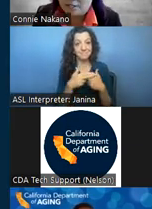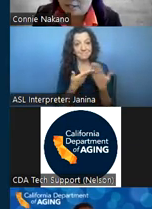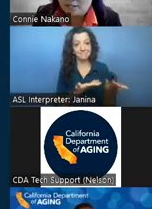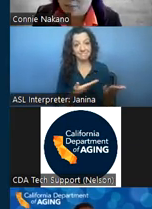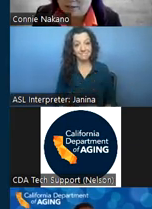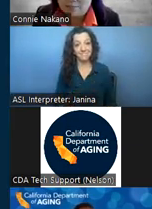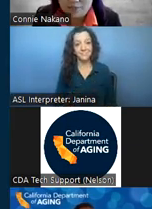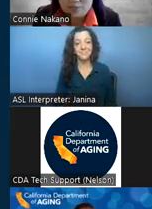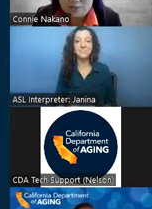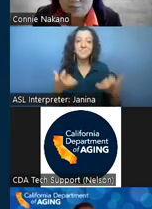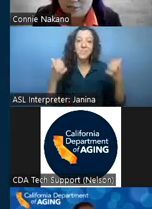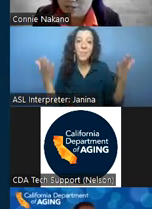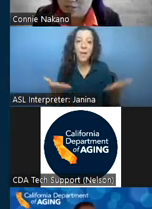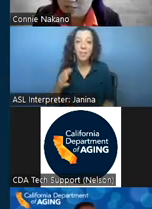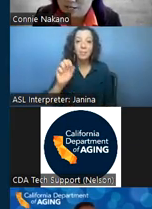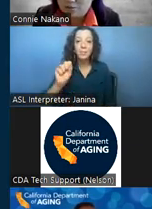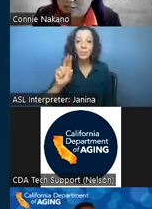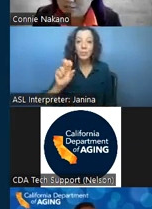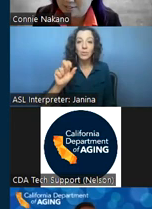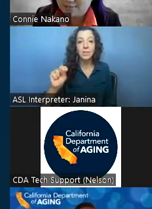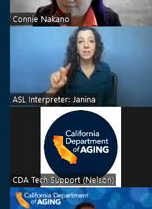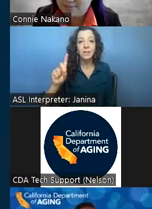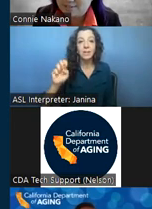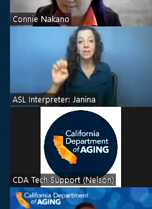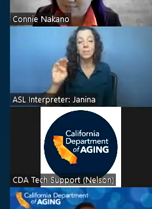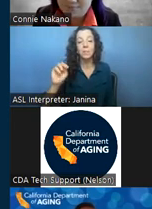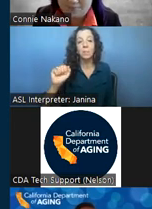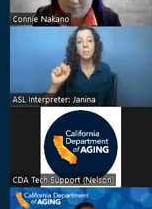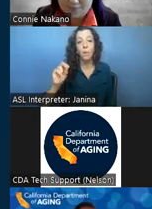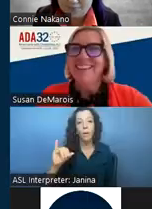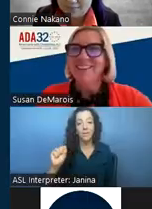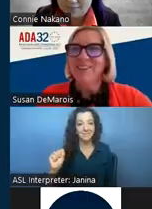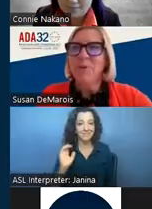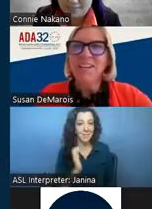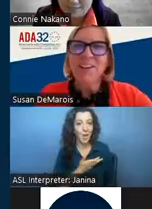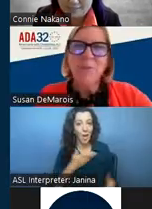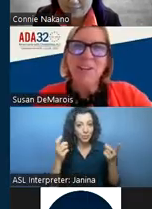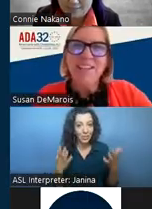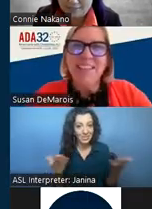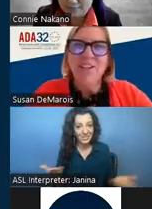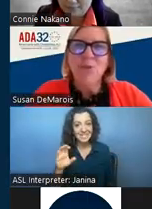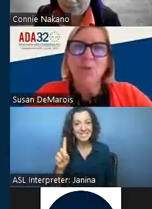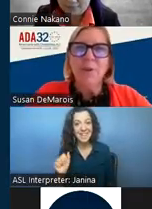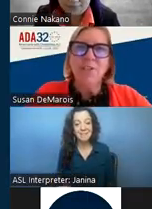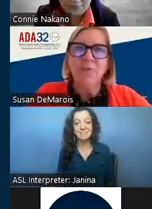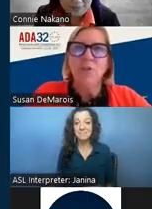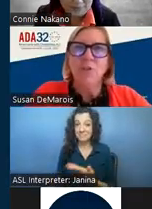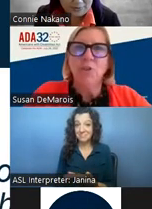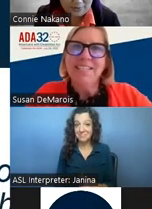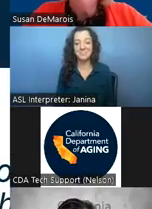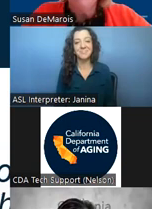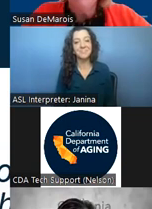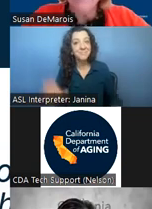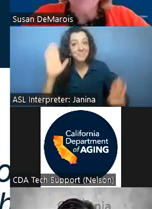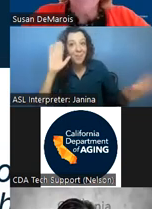so i'd like to welcome susan damaris our cda director susan good morning everyone and thank you so much for